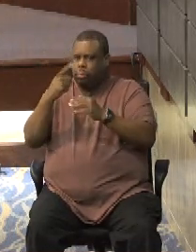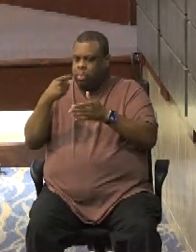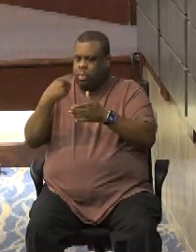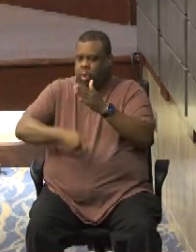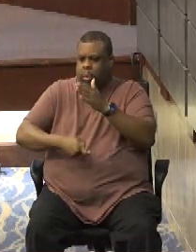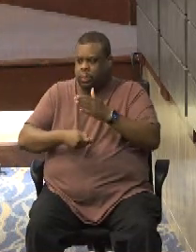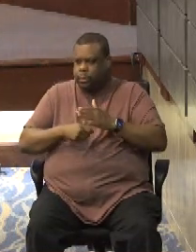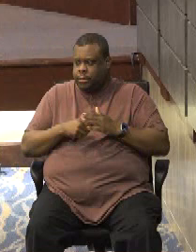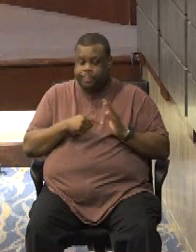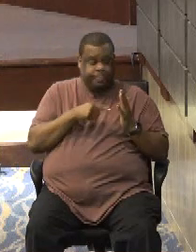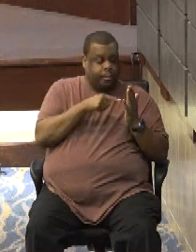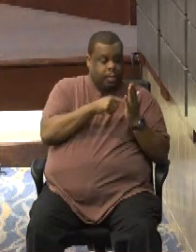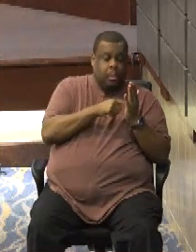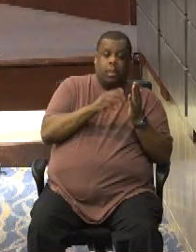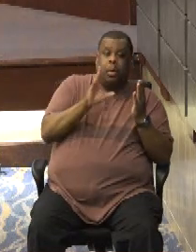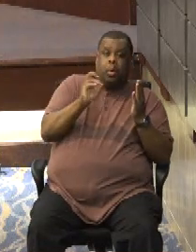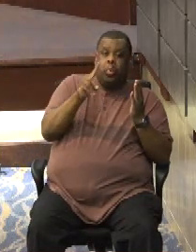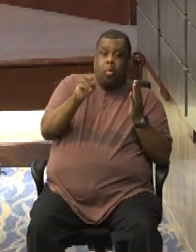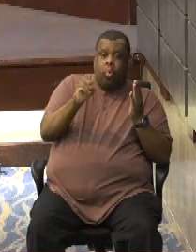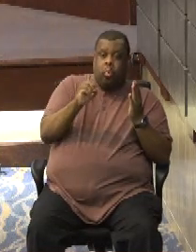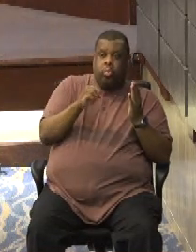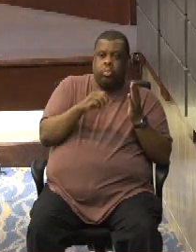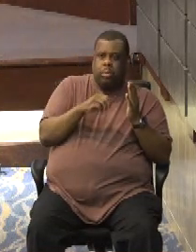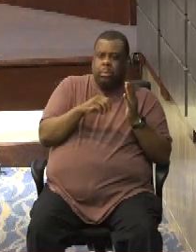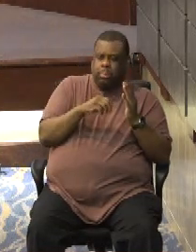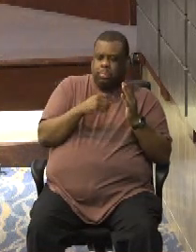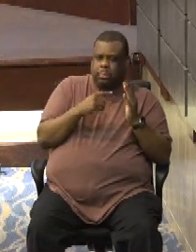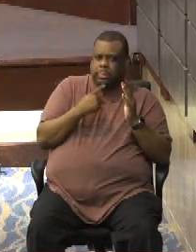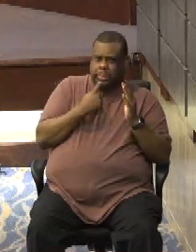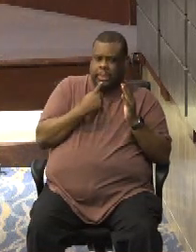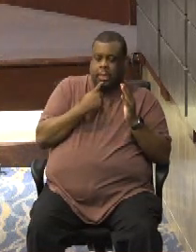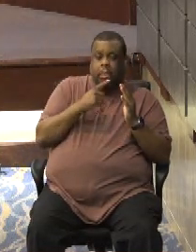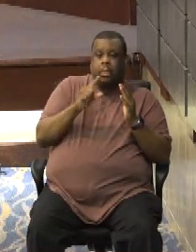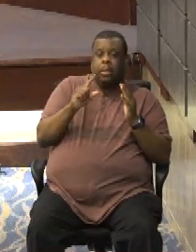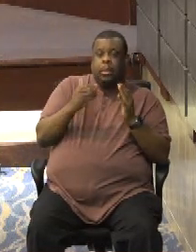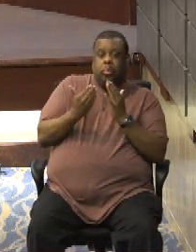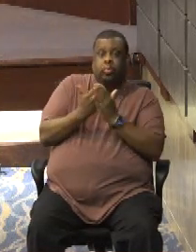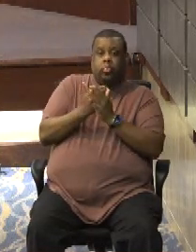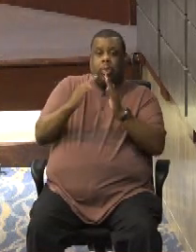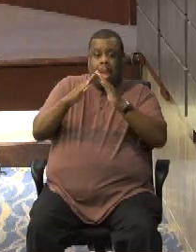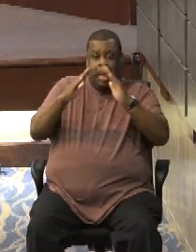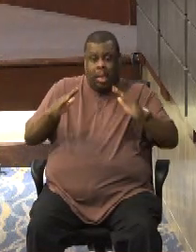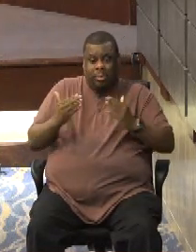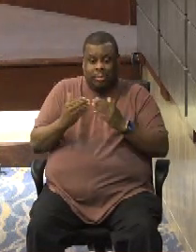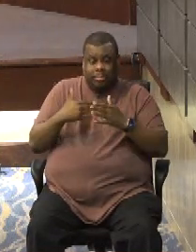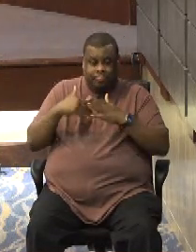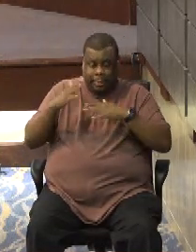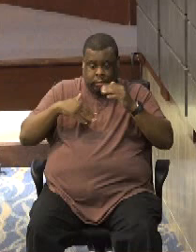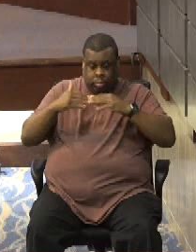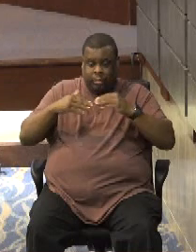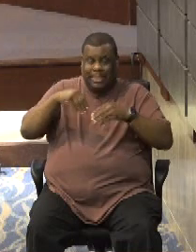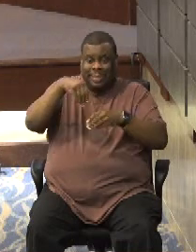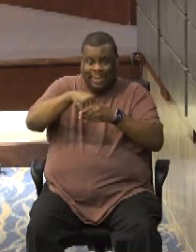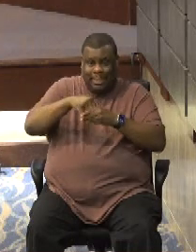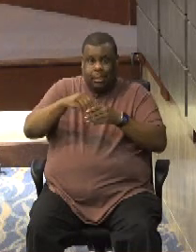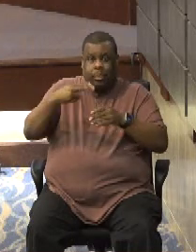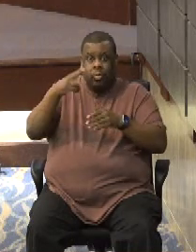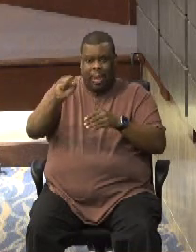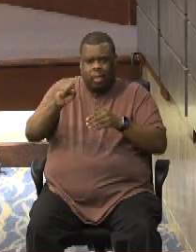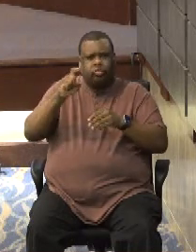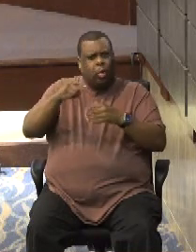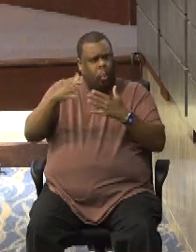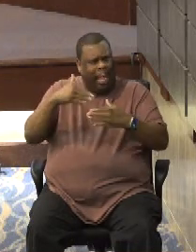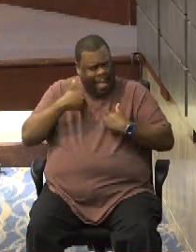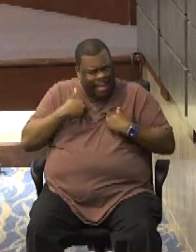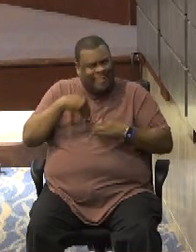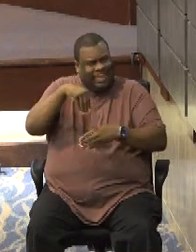Code Council did recommend back in 2020 that new houses built in the U.S. be EV ready. And that means that they